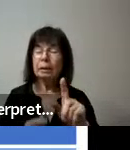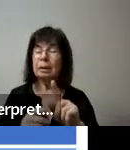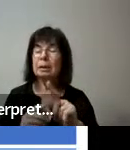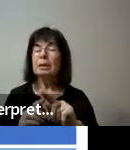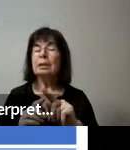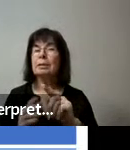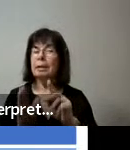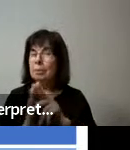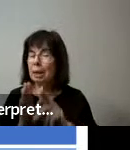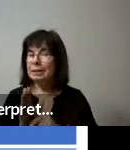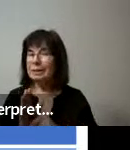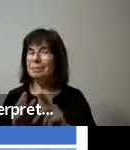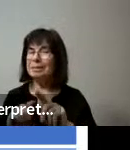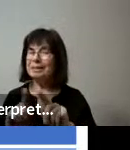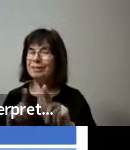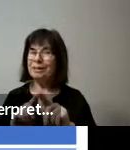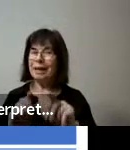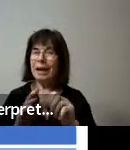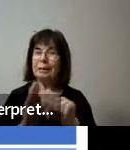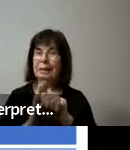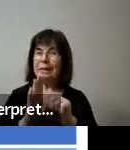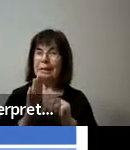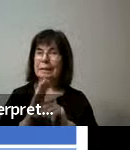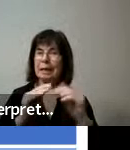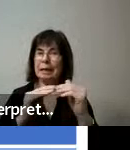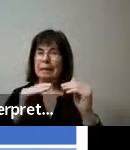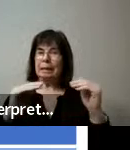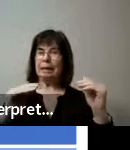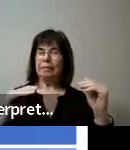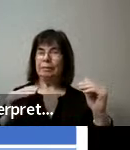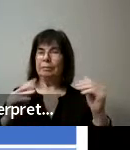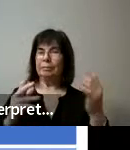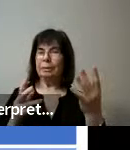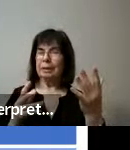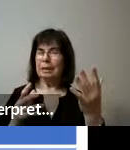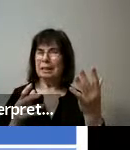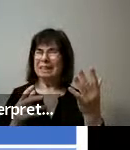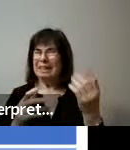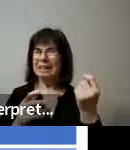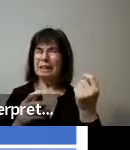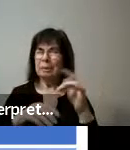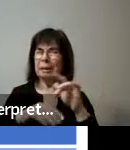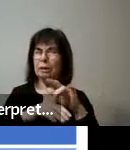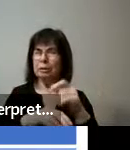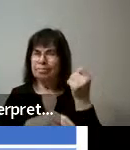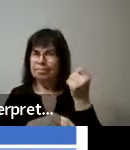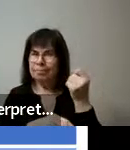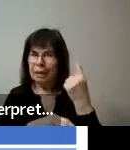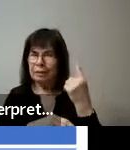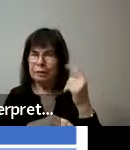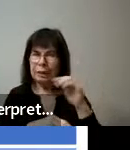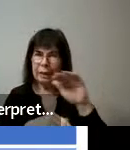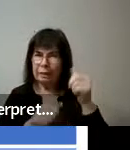it's still a little bit early to get a comprehensive summary of all this. But our understanding is that